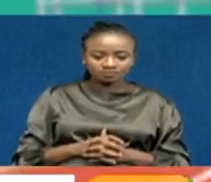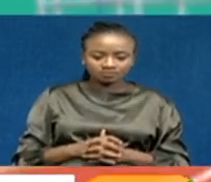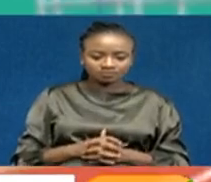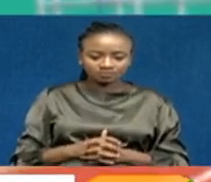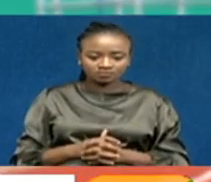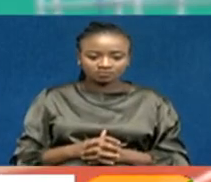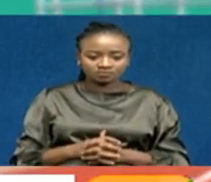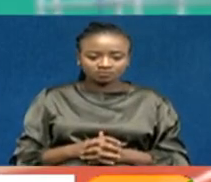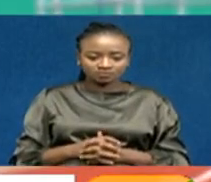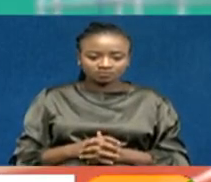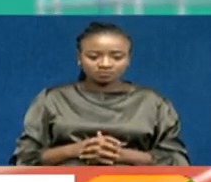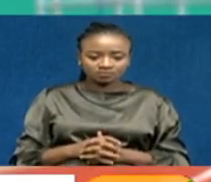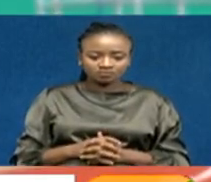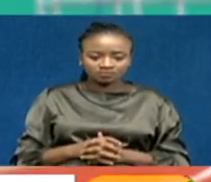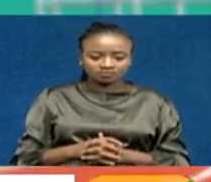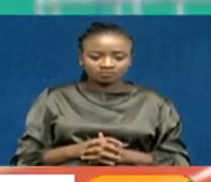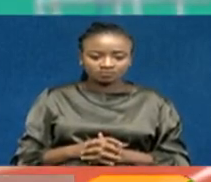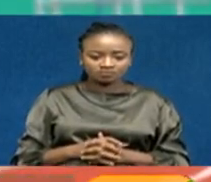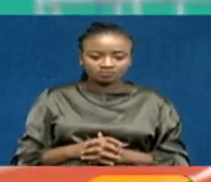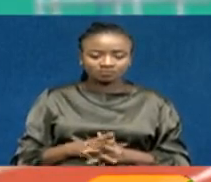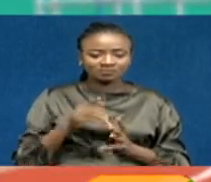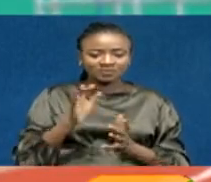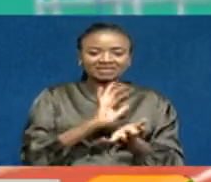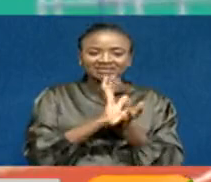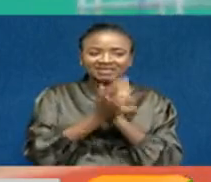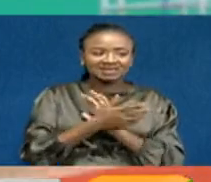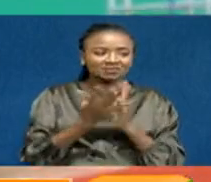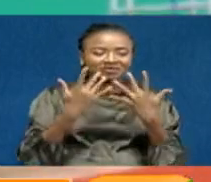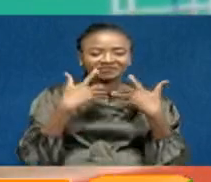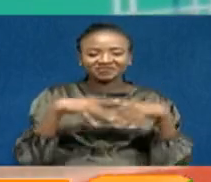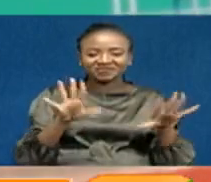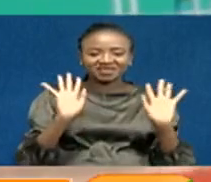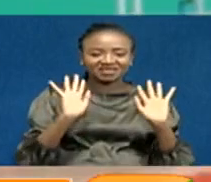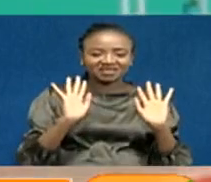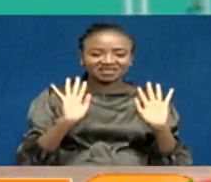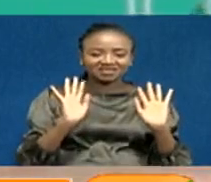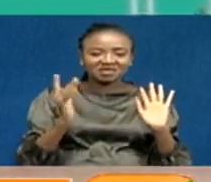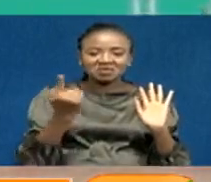The stadium itself is 100% done. And what we are doing here is actually to